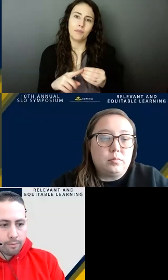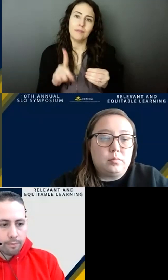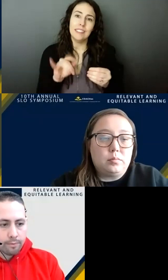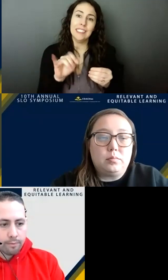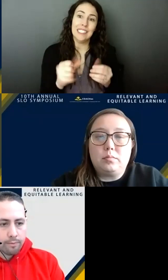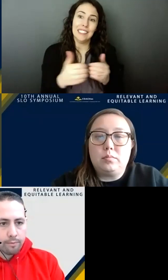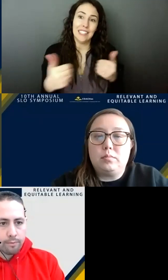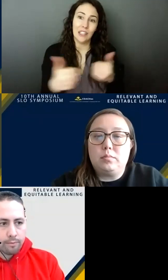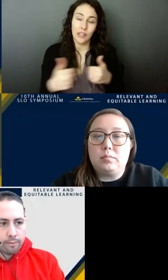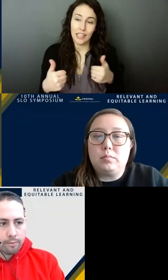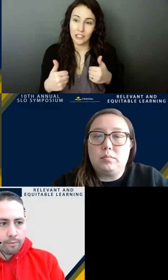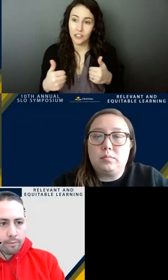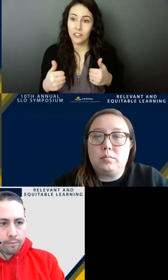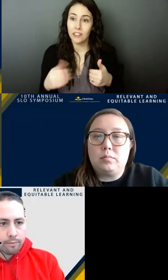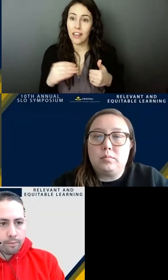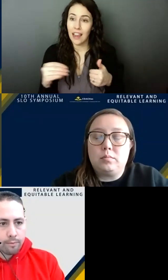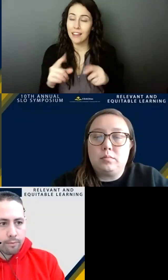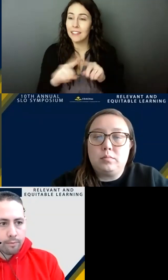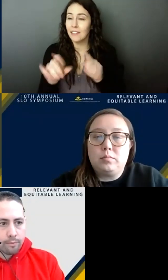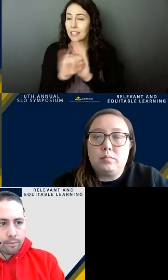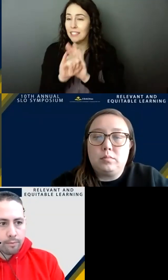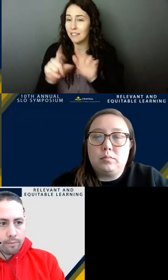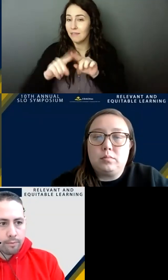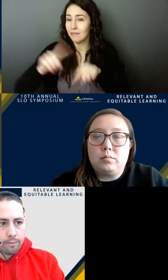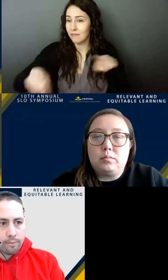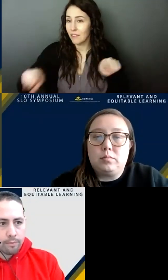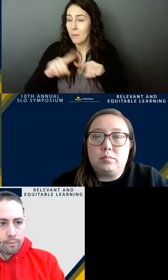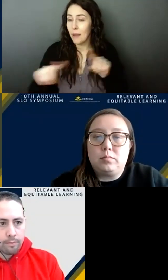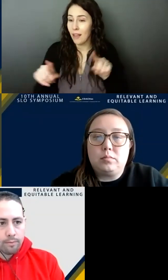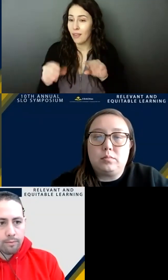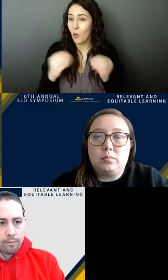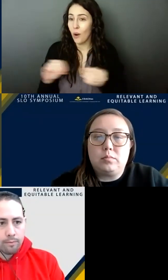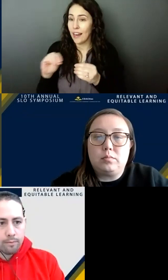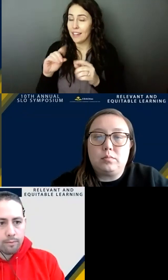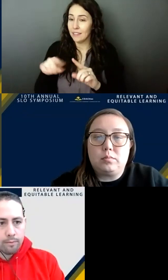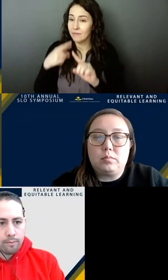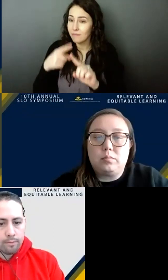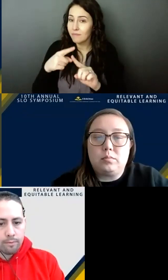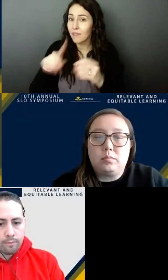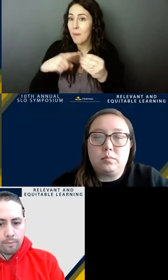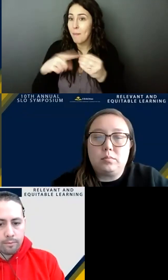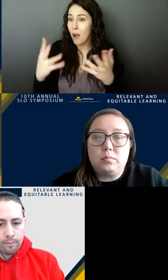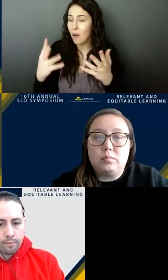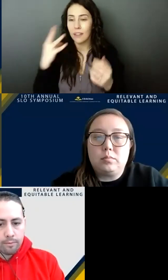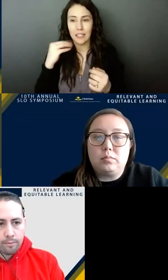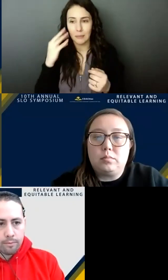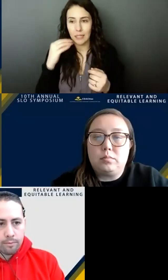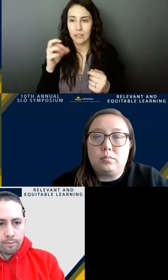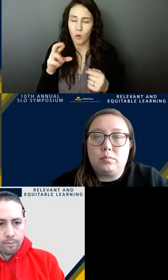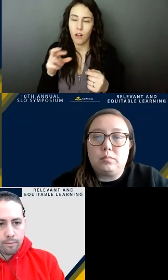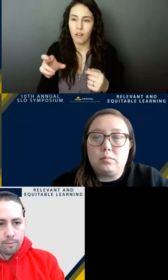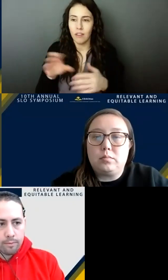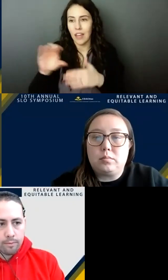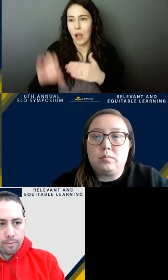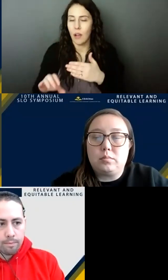at the different identity variables, but the organizing principle is around the experience or the outcome that you're looking at, or so